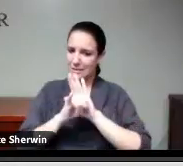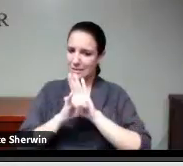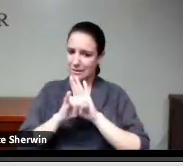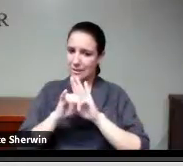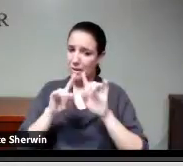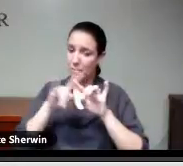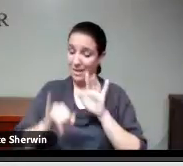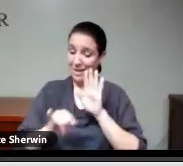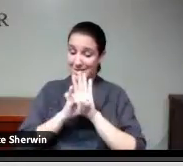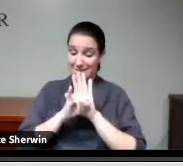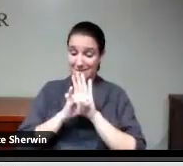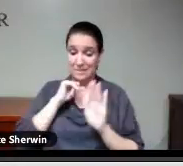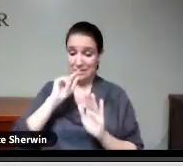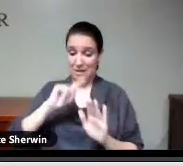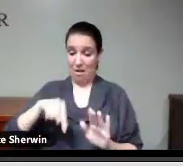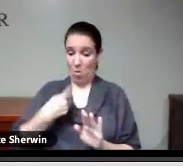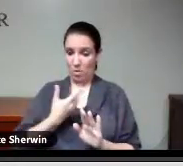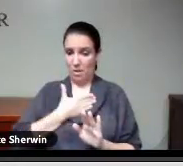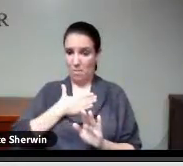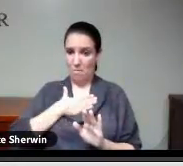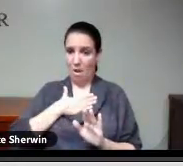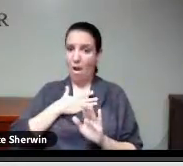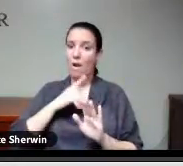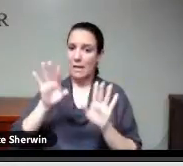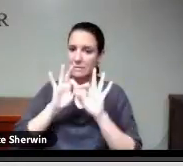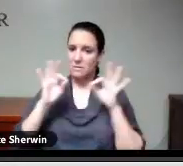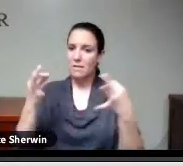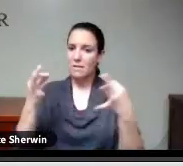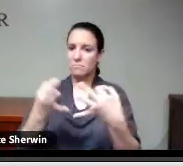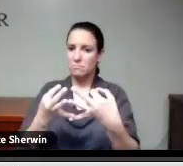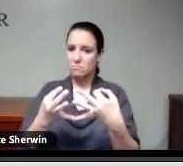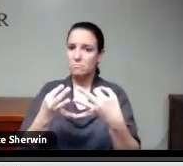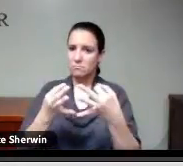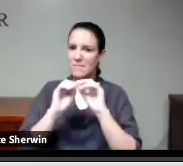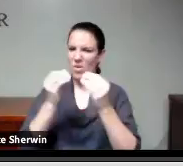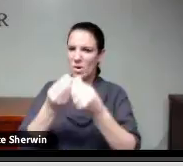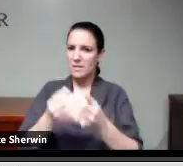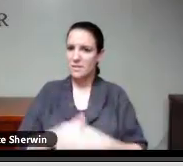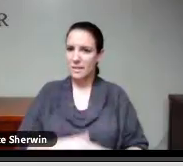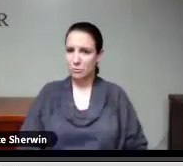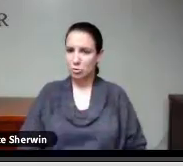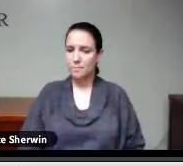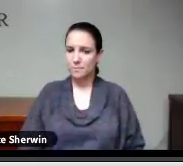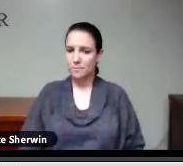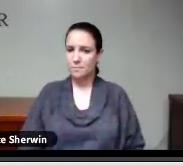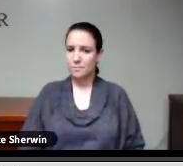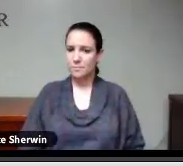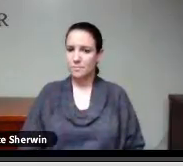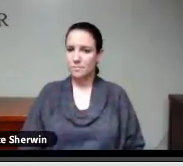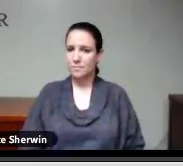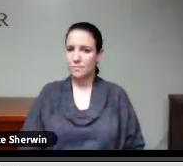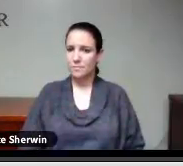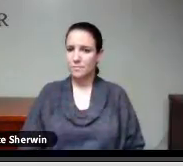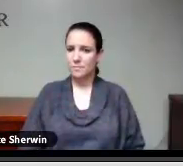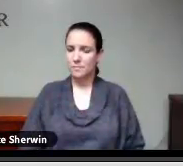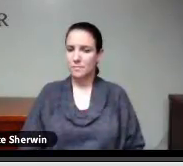there. So hang in there, Linda. There's just a process in front of you, but it sounds like there's some good opportunities for